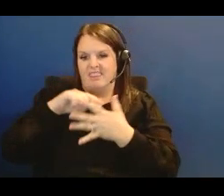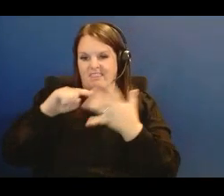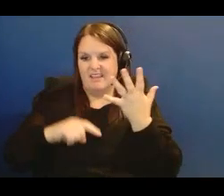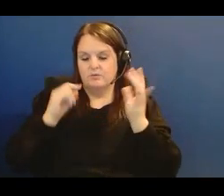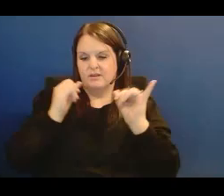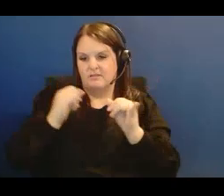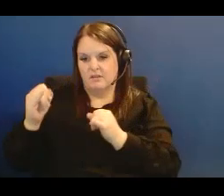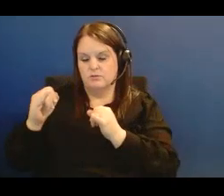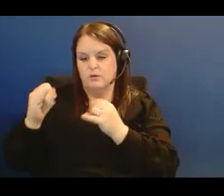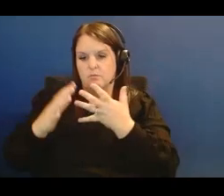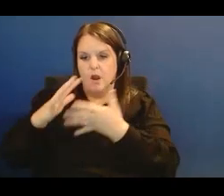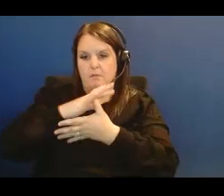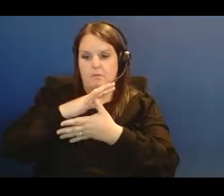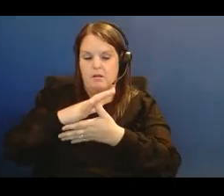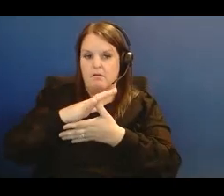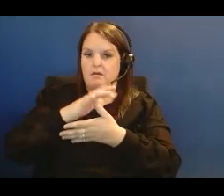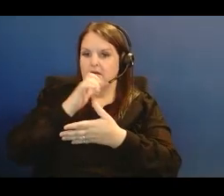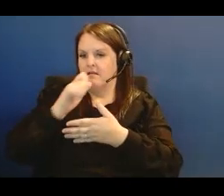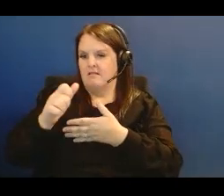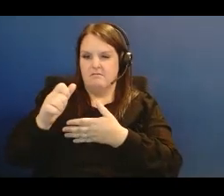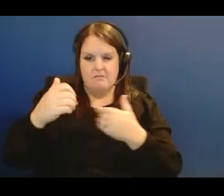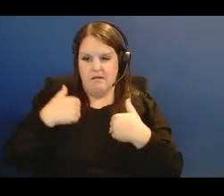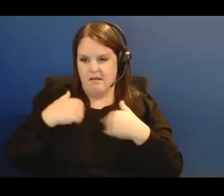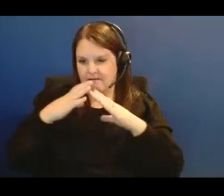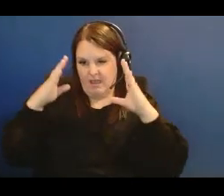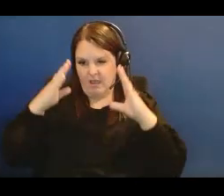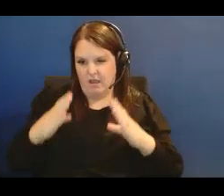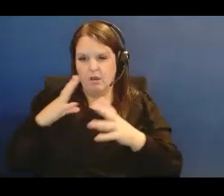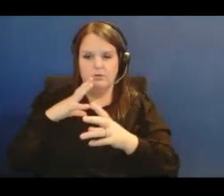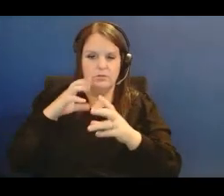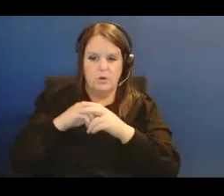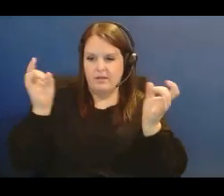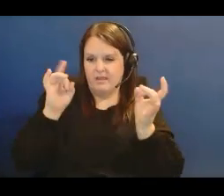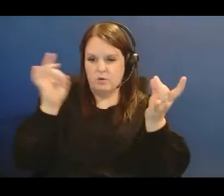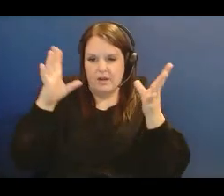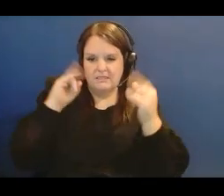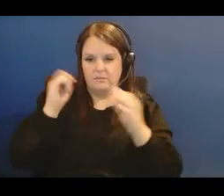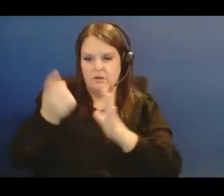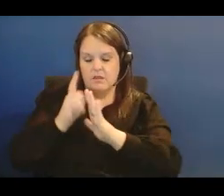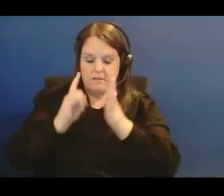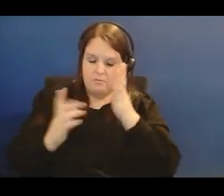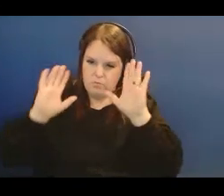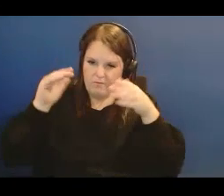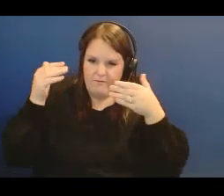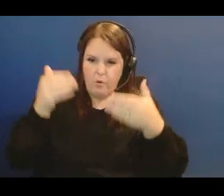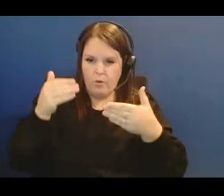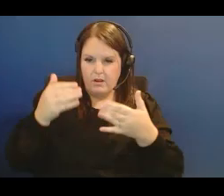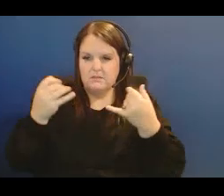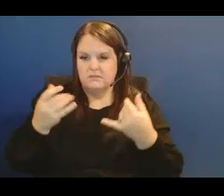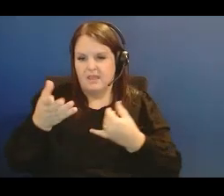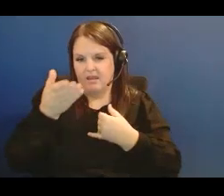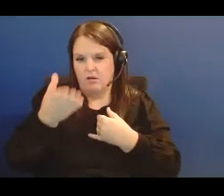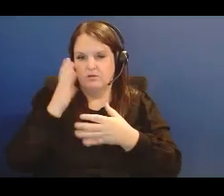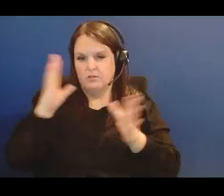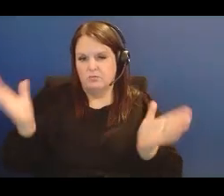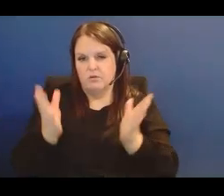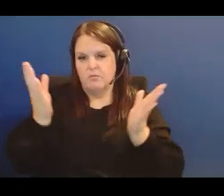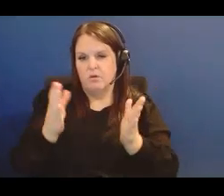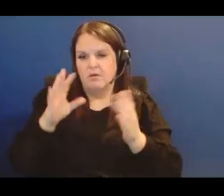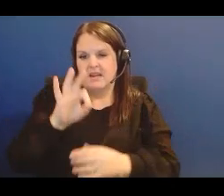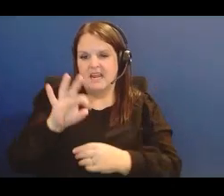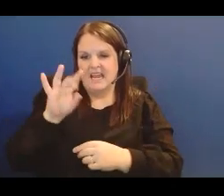individuals who were primarily unhoused or in some form of crisis. And our primary focus there, Mr. Chair, was to promote our